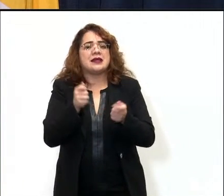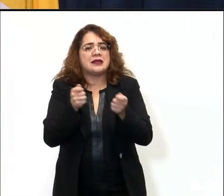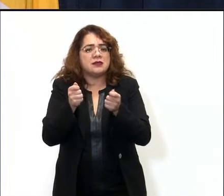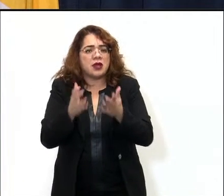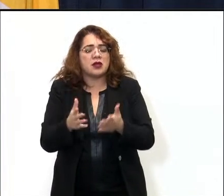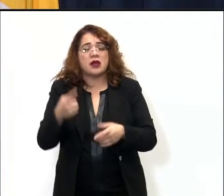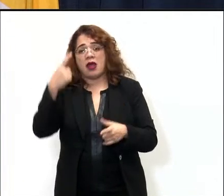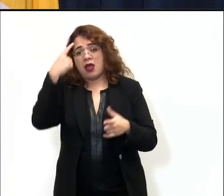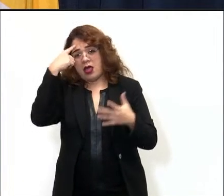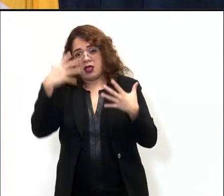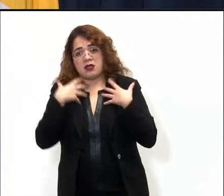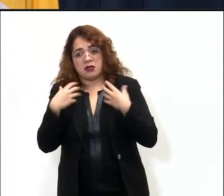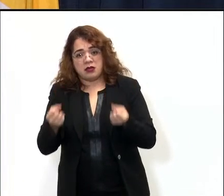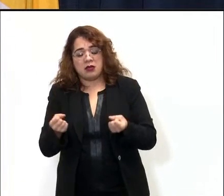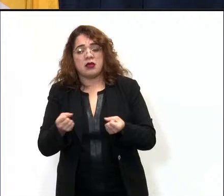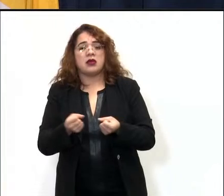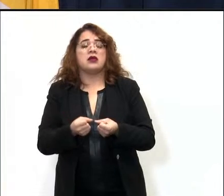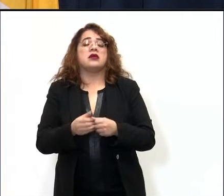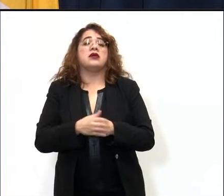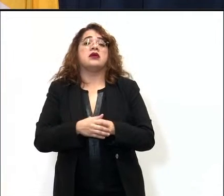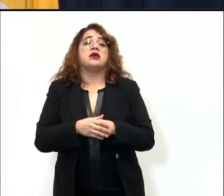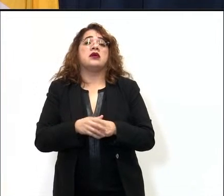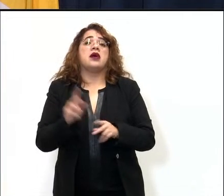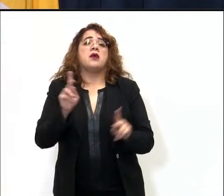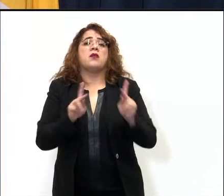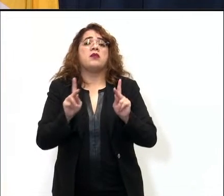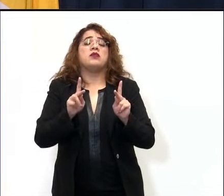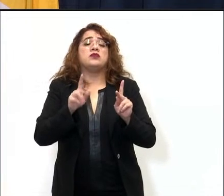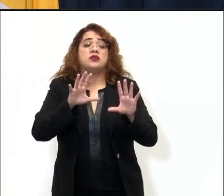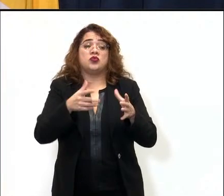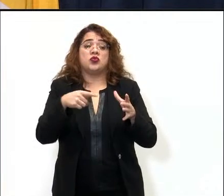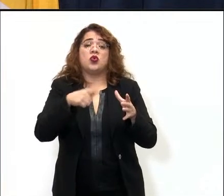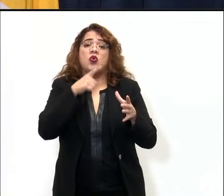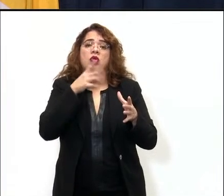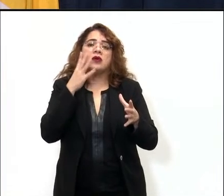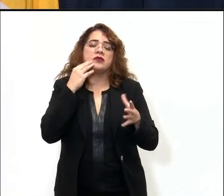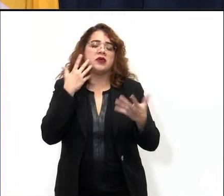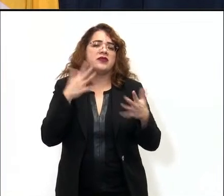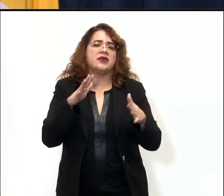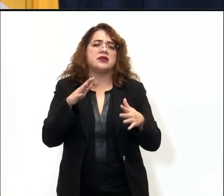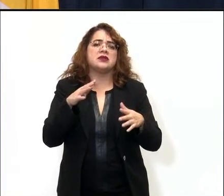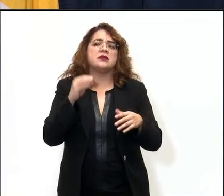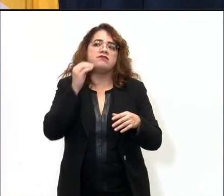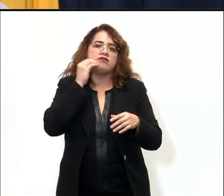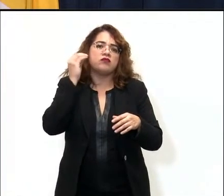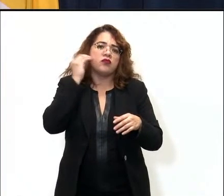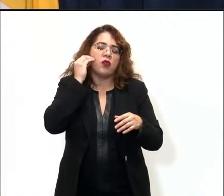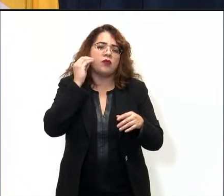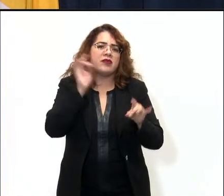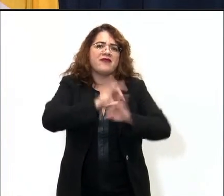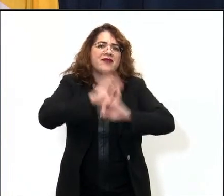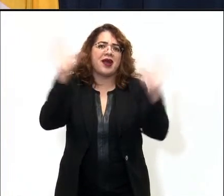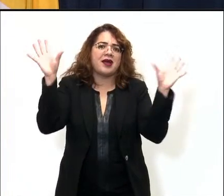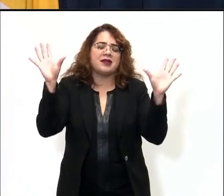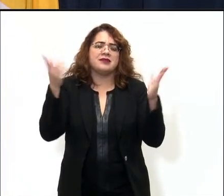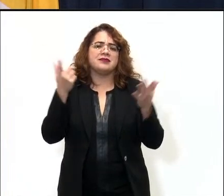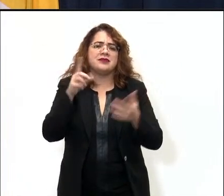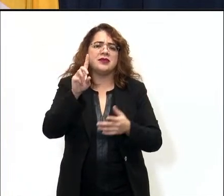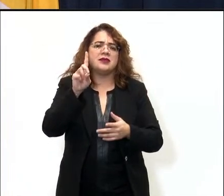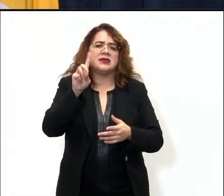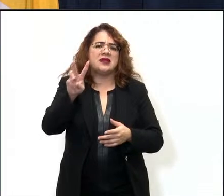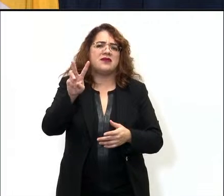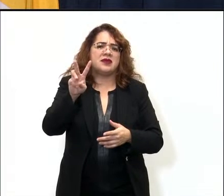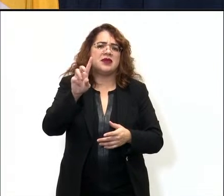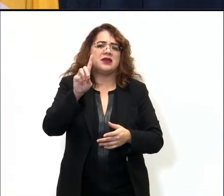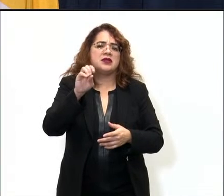salud mental y servicios para personas que han experimentado violencia doméstica. Puede encontrar